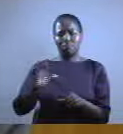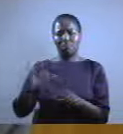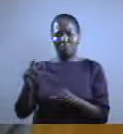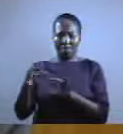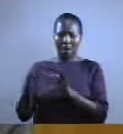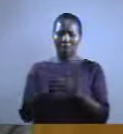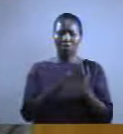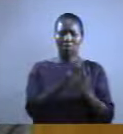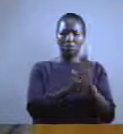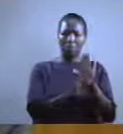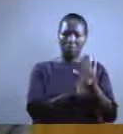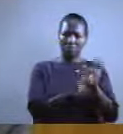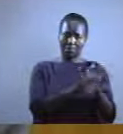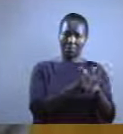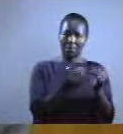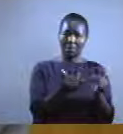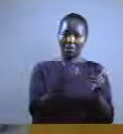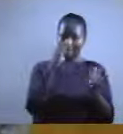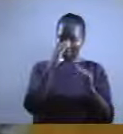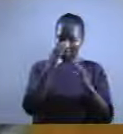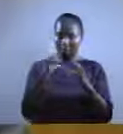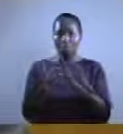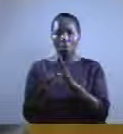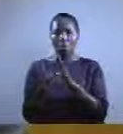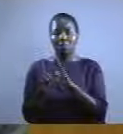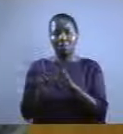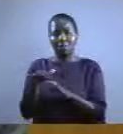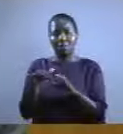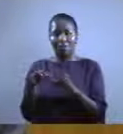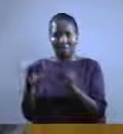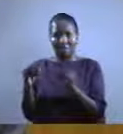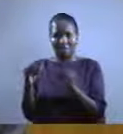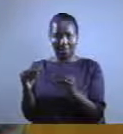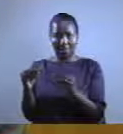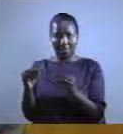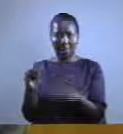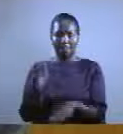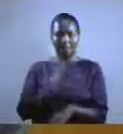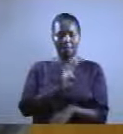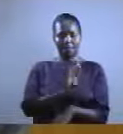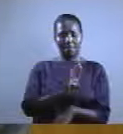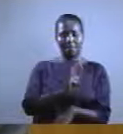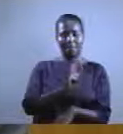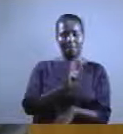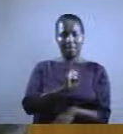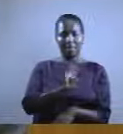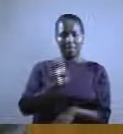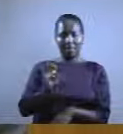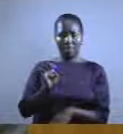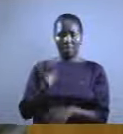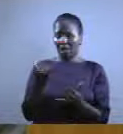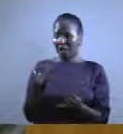meriete ignoreer en swart ekonomiese bemagtiging waarvan geen bewyse bestaan dat dit werklik werk nie, wat die ekonomie teruggehou word en almal